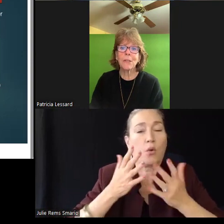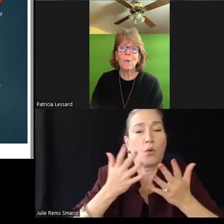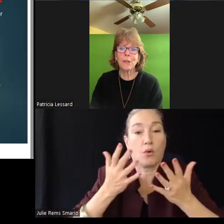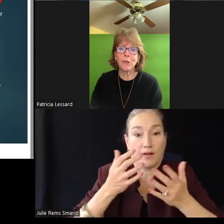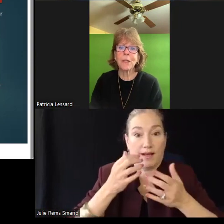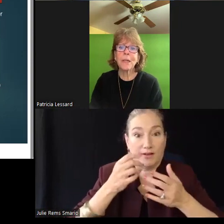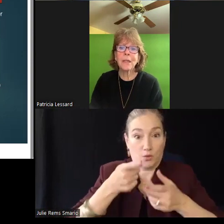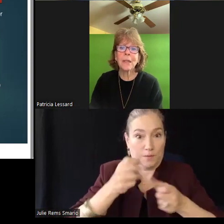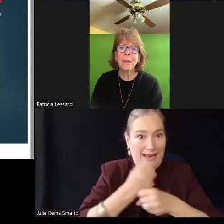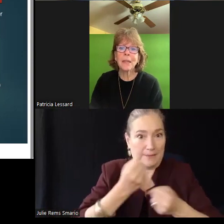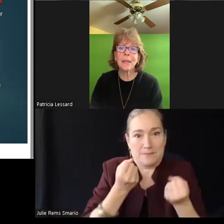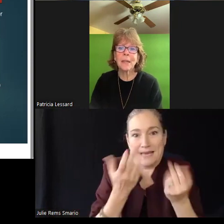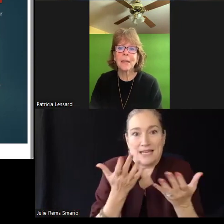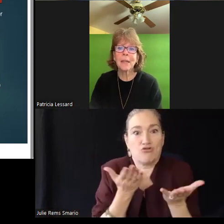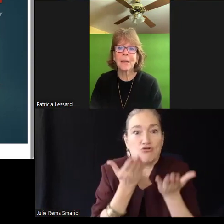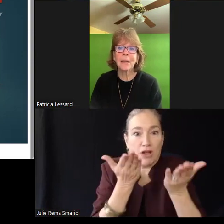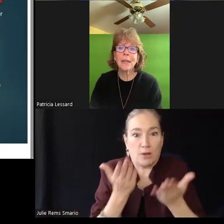There is a question.